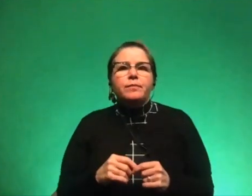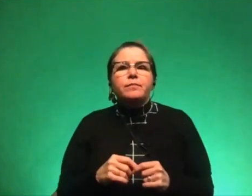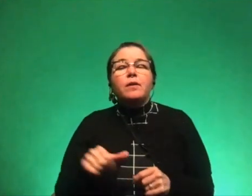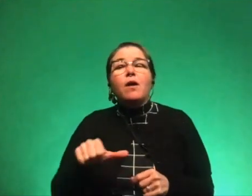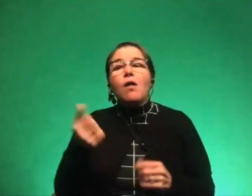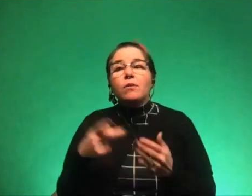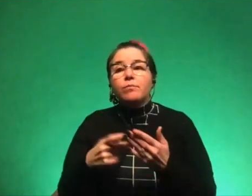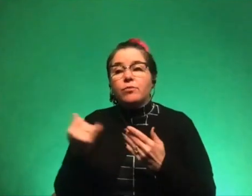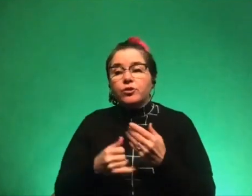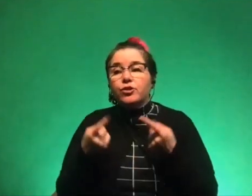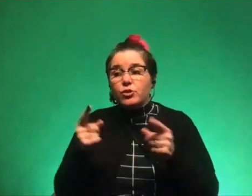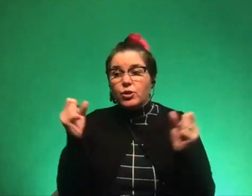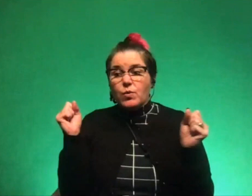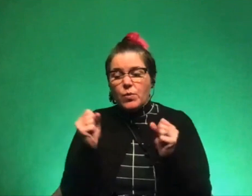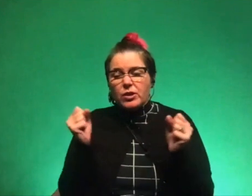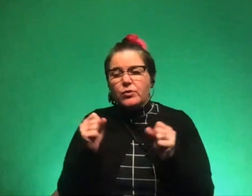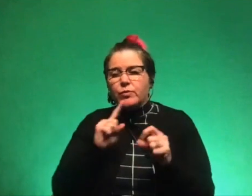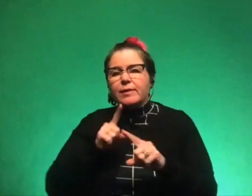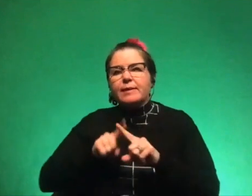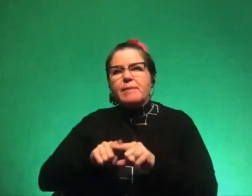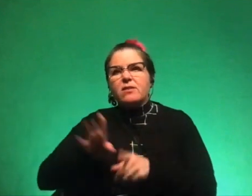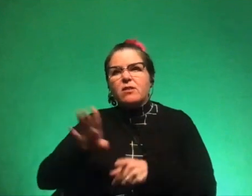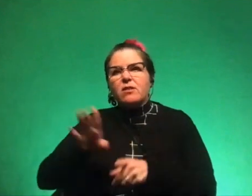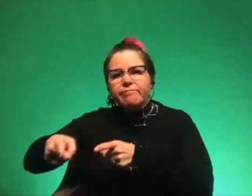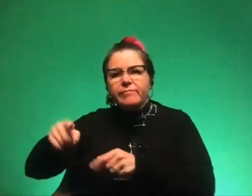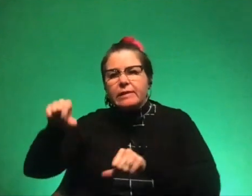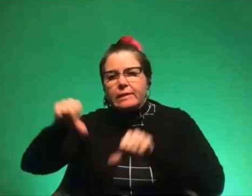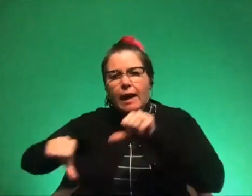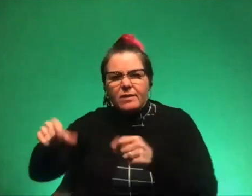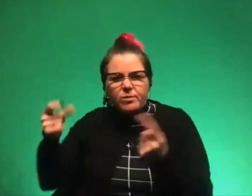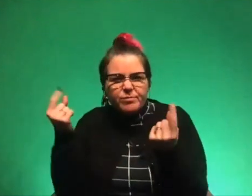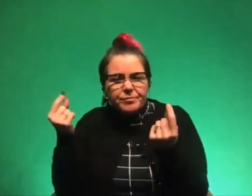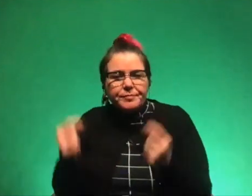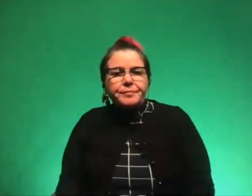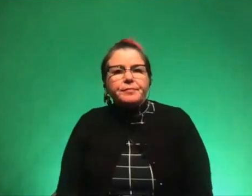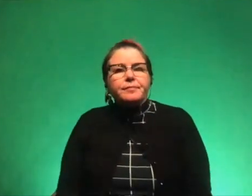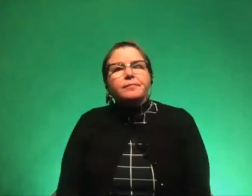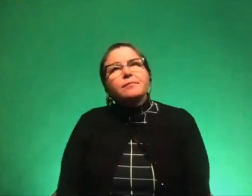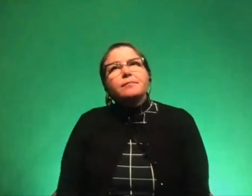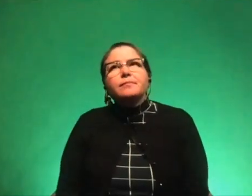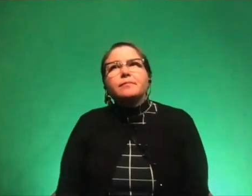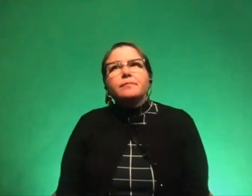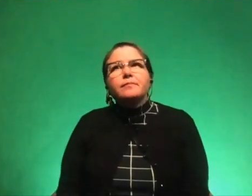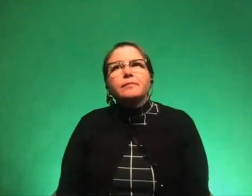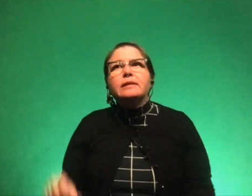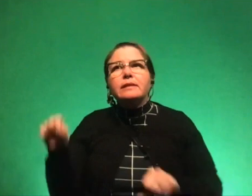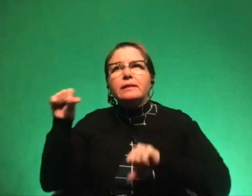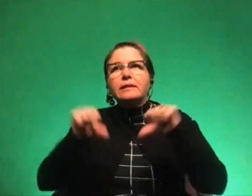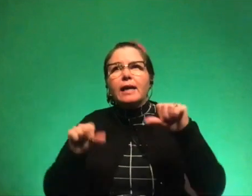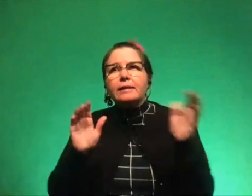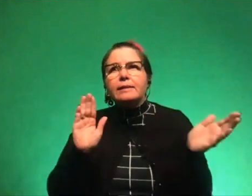over winter, yeah, it depends on the science that they're doing. Just in terms of like scientists relative to